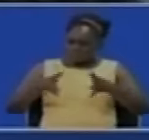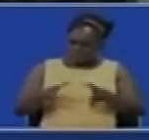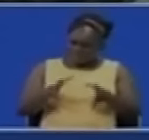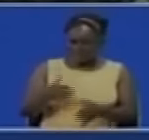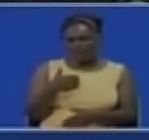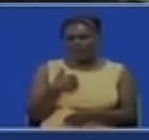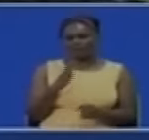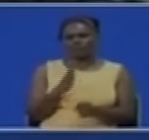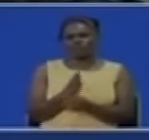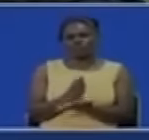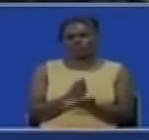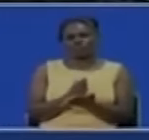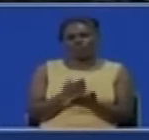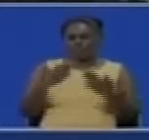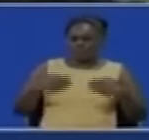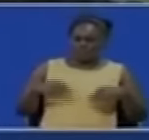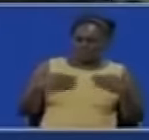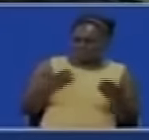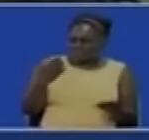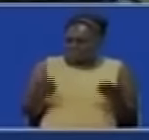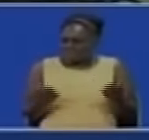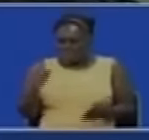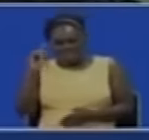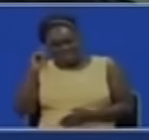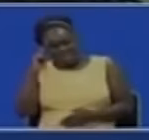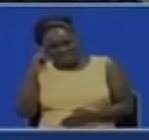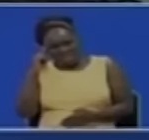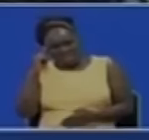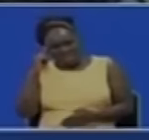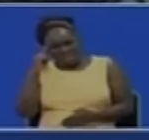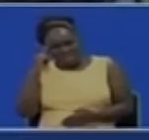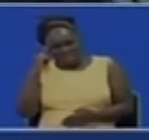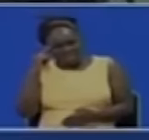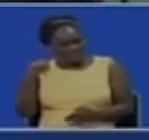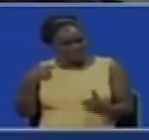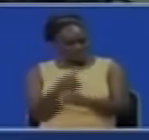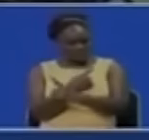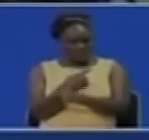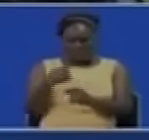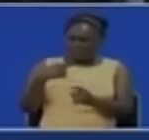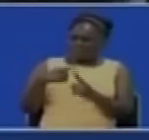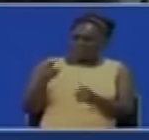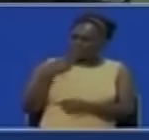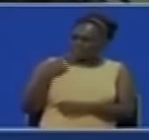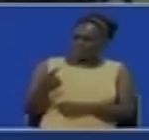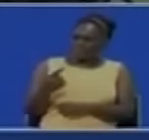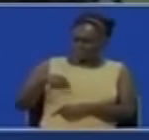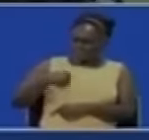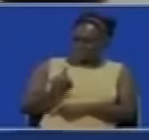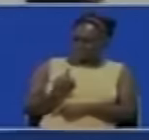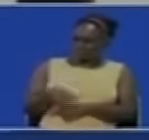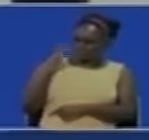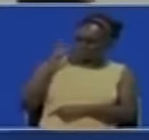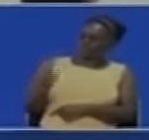expected. And obviously, there are people who maybe may think, are we up to it? But the only thing I'll tell them is, we are the team to